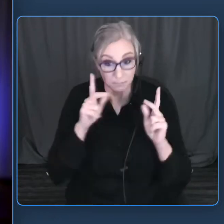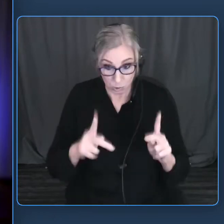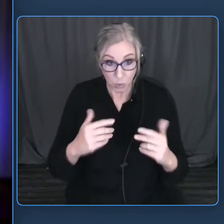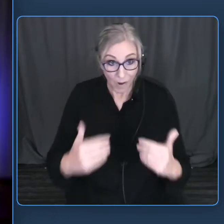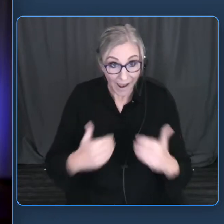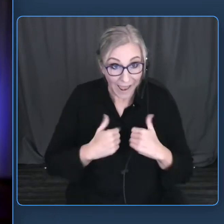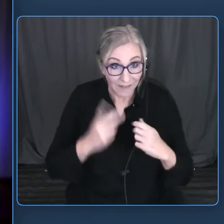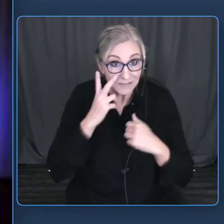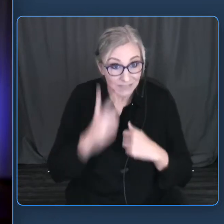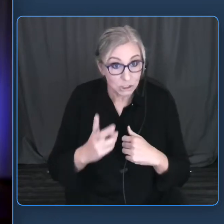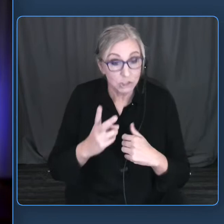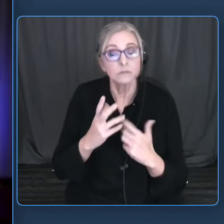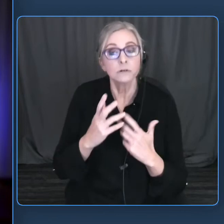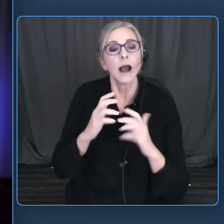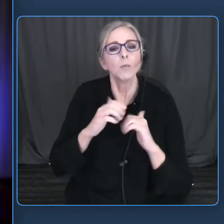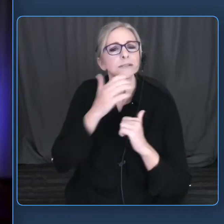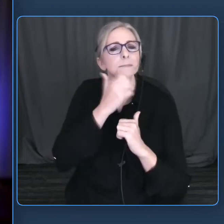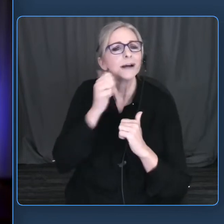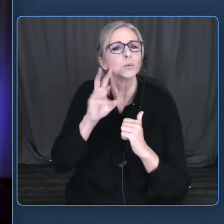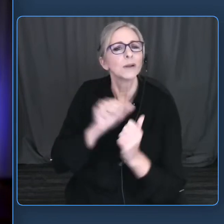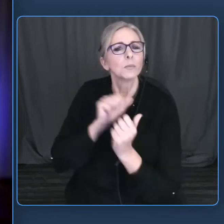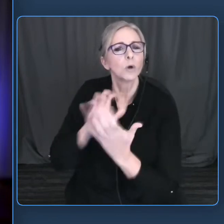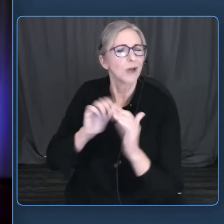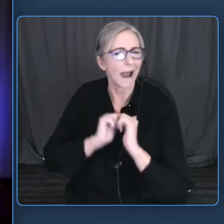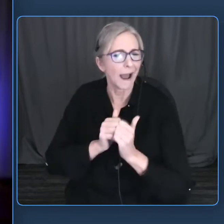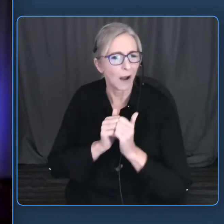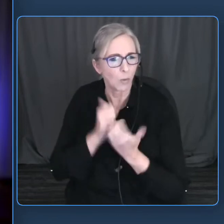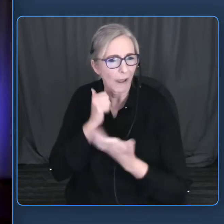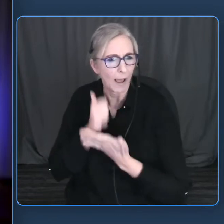sighted person? I want to know how the best way to approach.